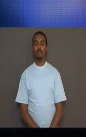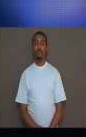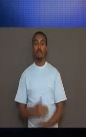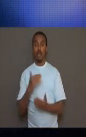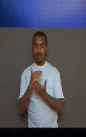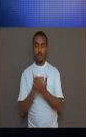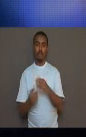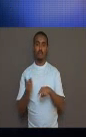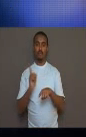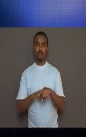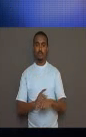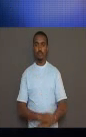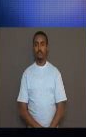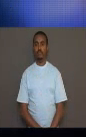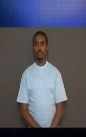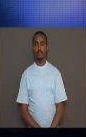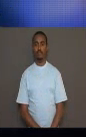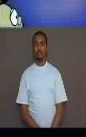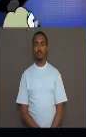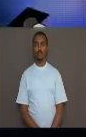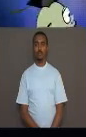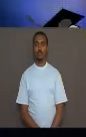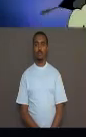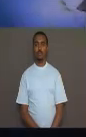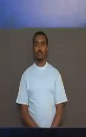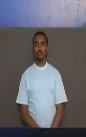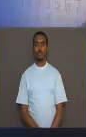Let's get back to our lesson.